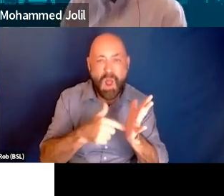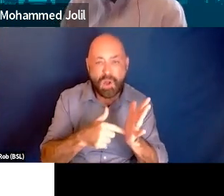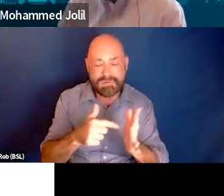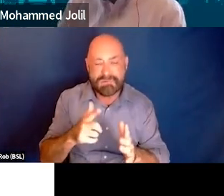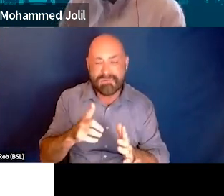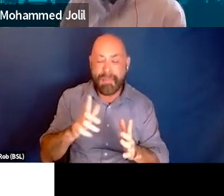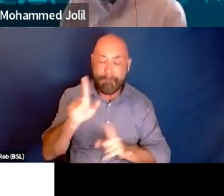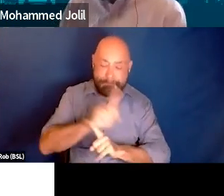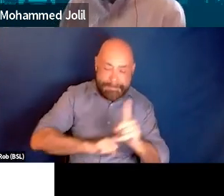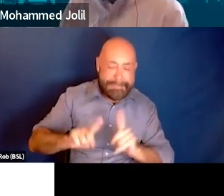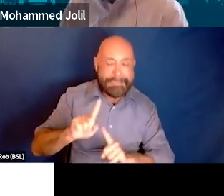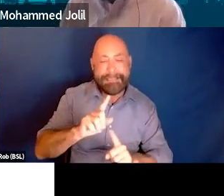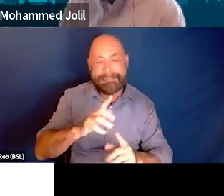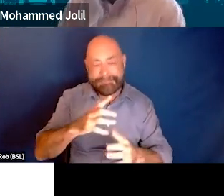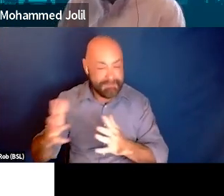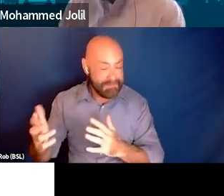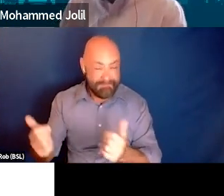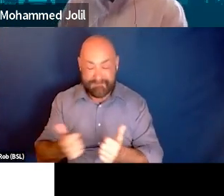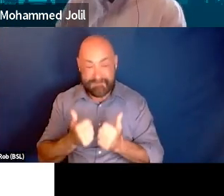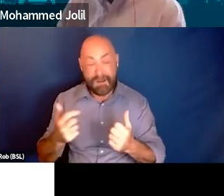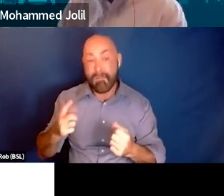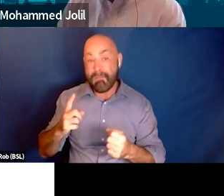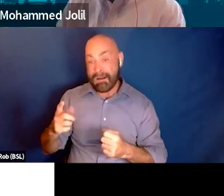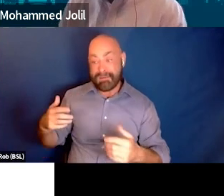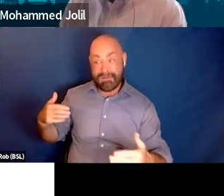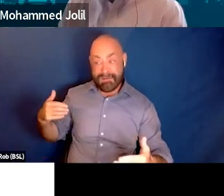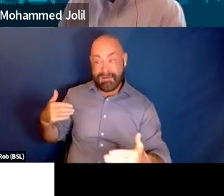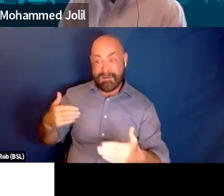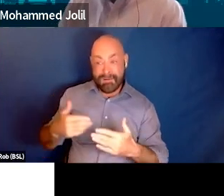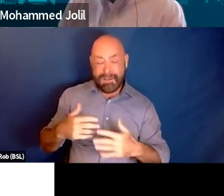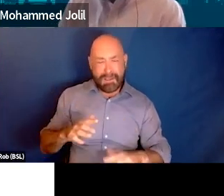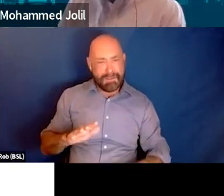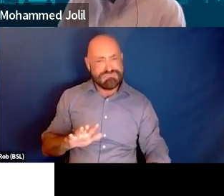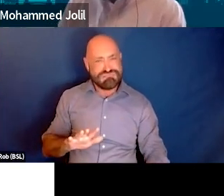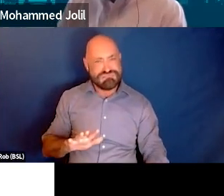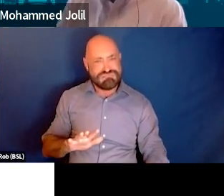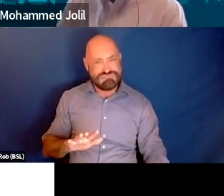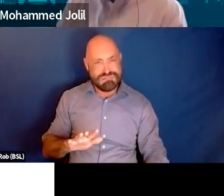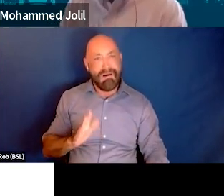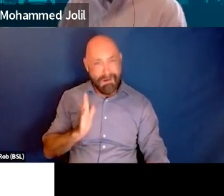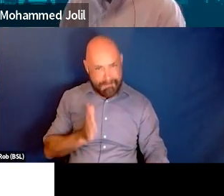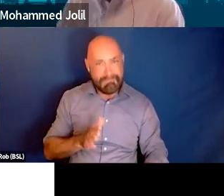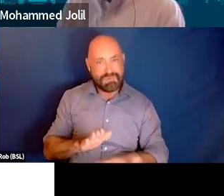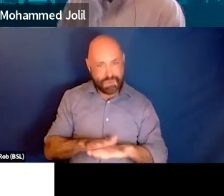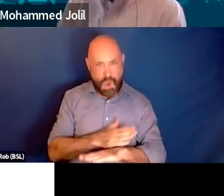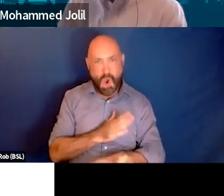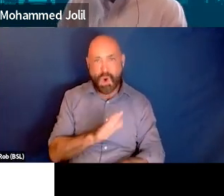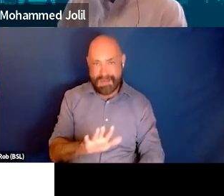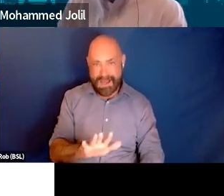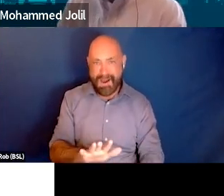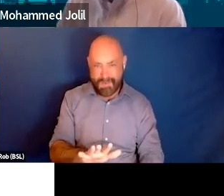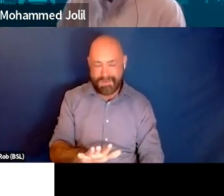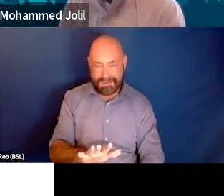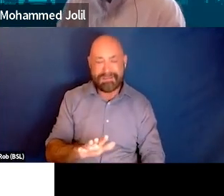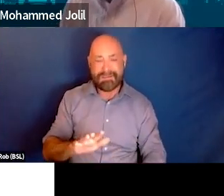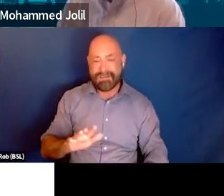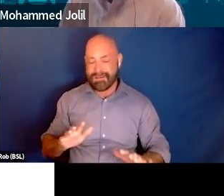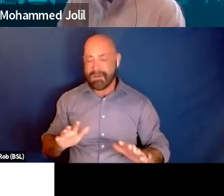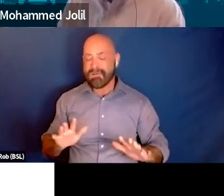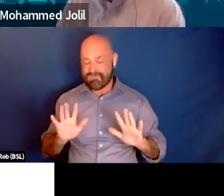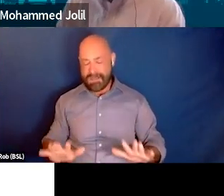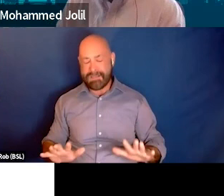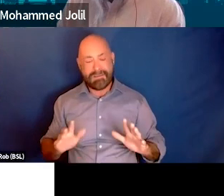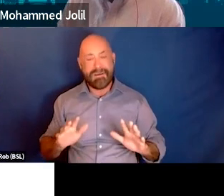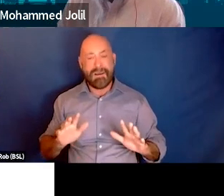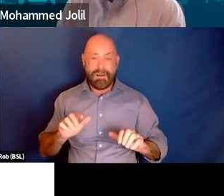meetings, and the feedback that we've had, we really had to slow that down, and make sure that we went at a